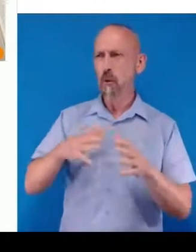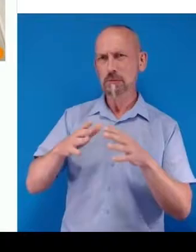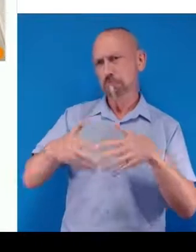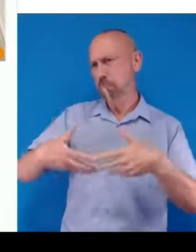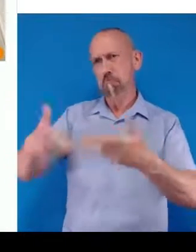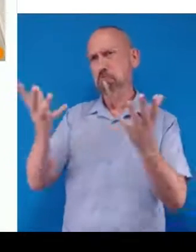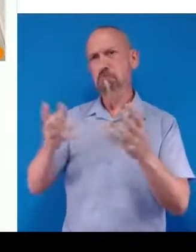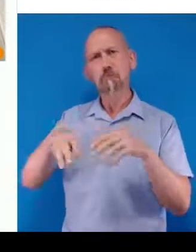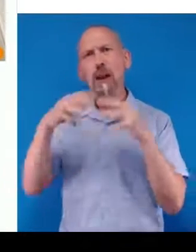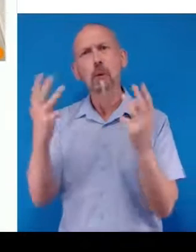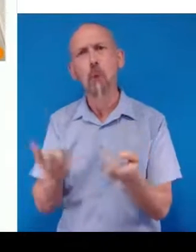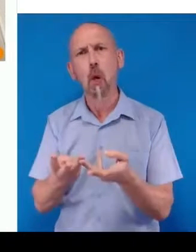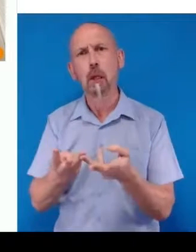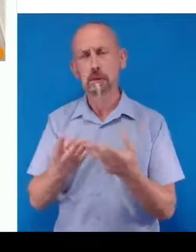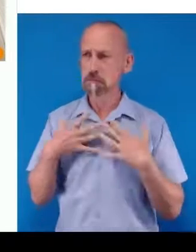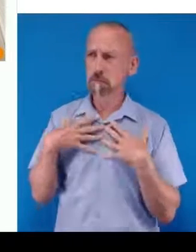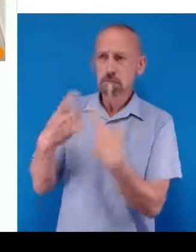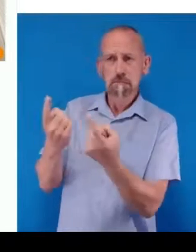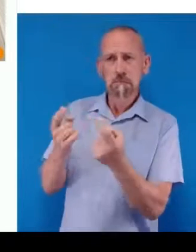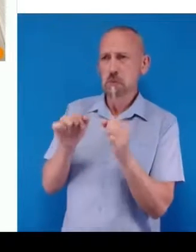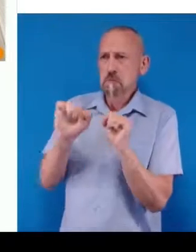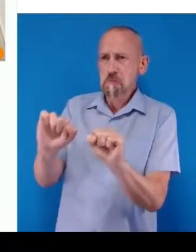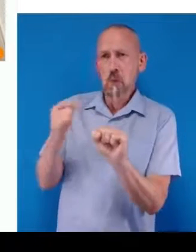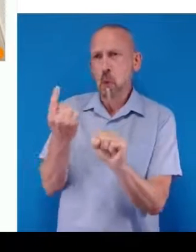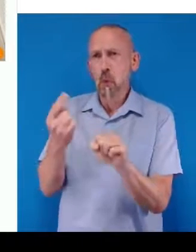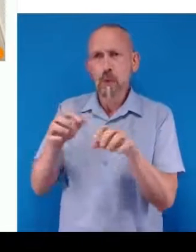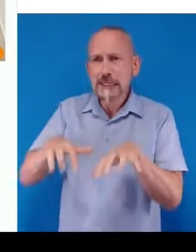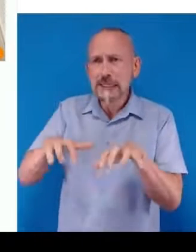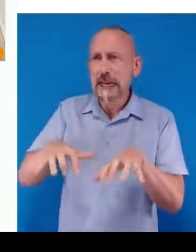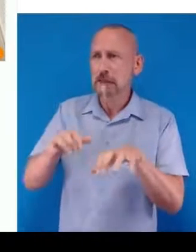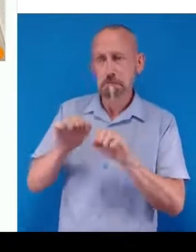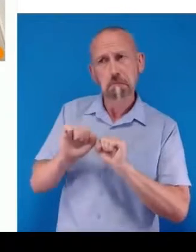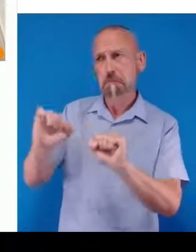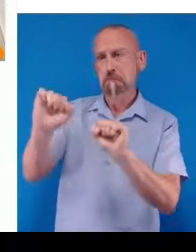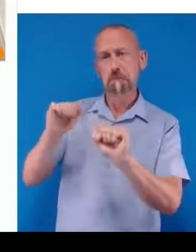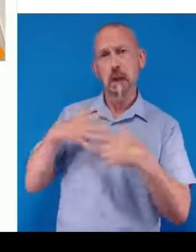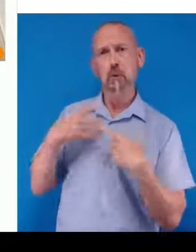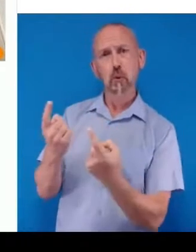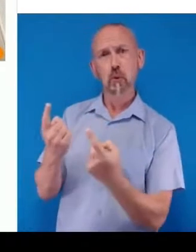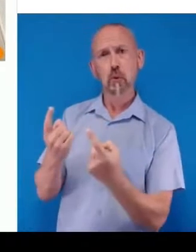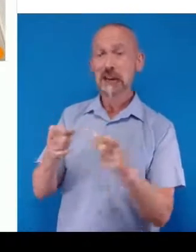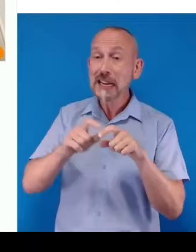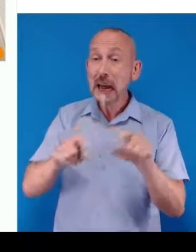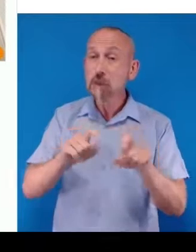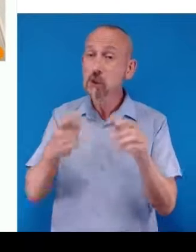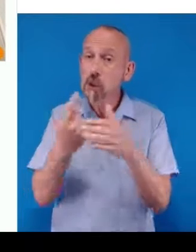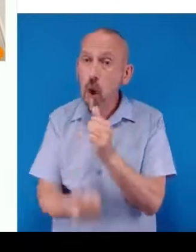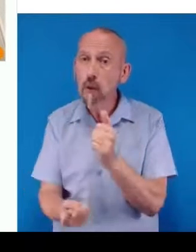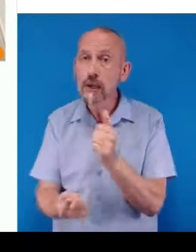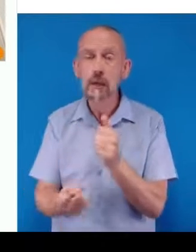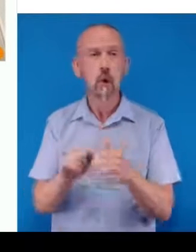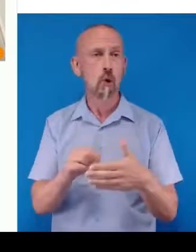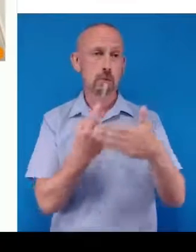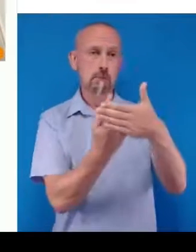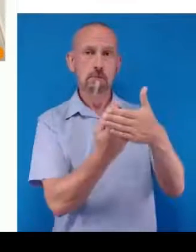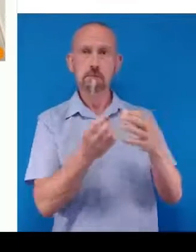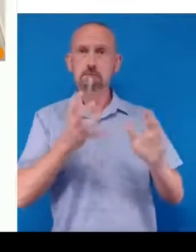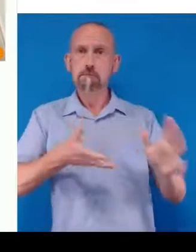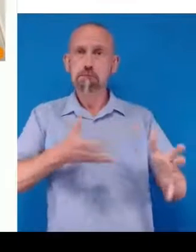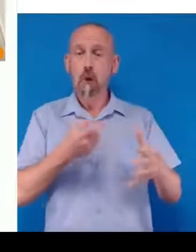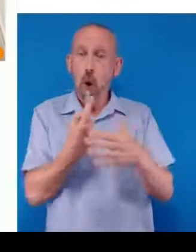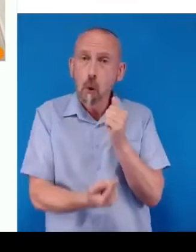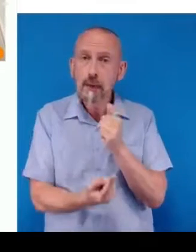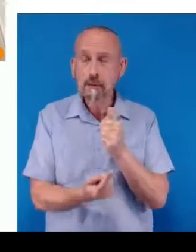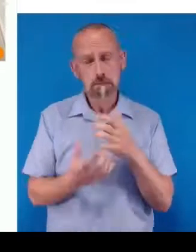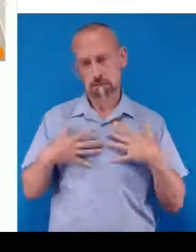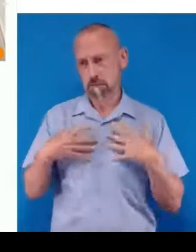own provider, your preferred provider. You could just have captions, you could just have BSL, but you could have that from your own provider. So